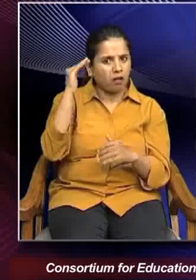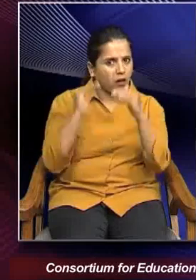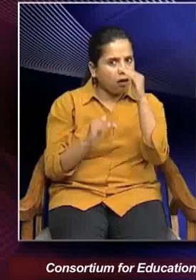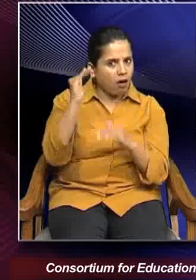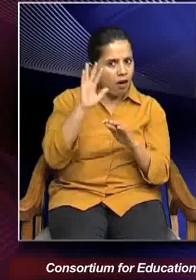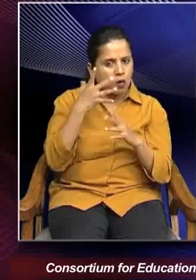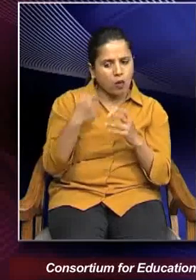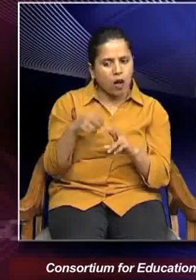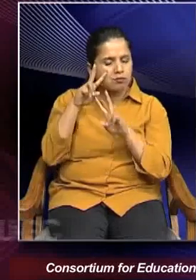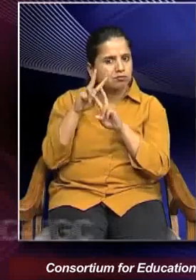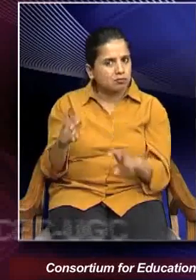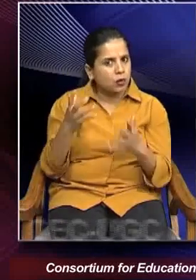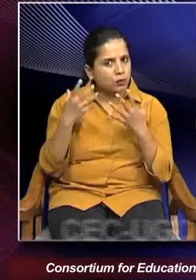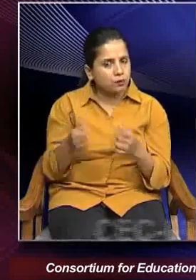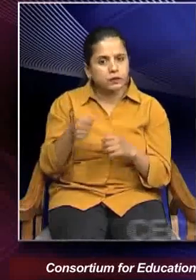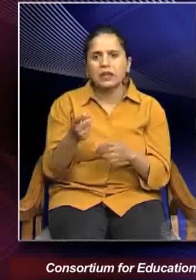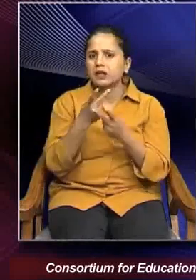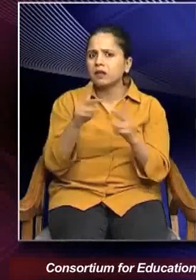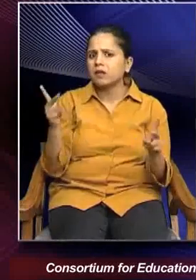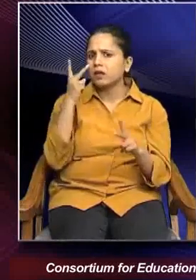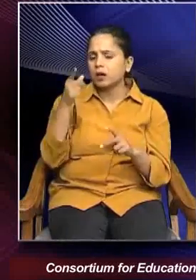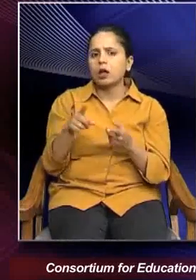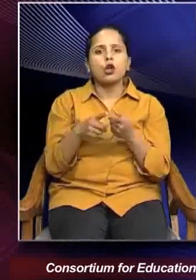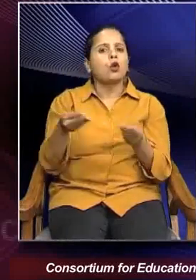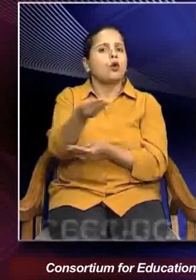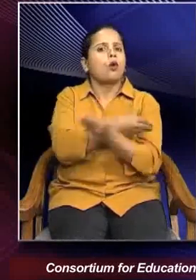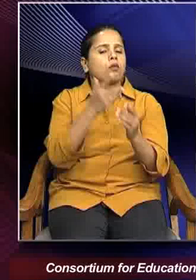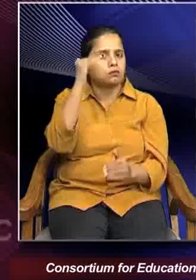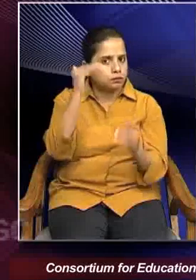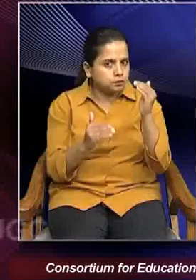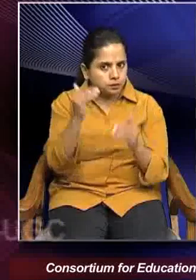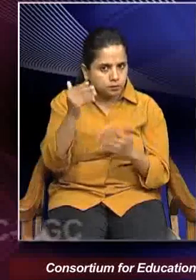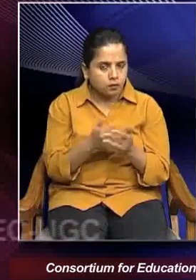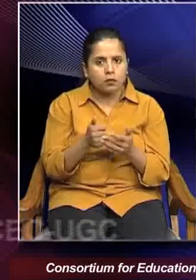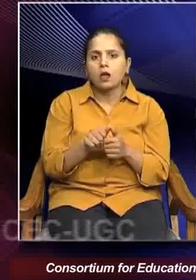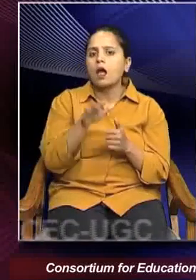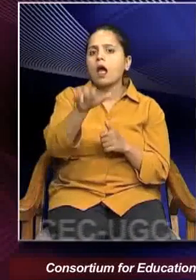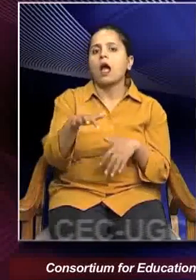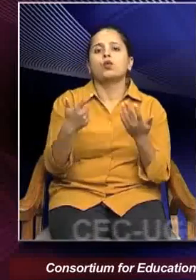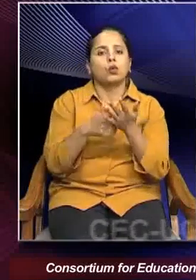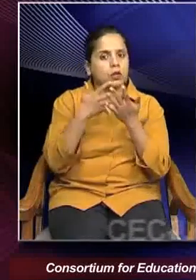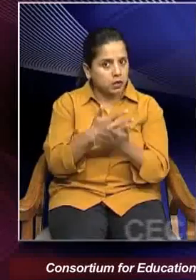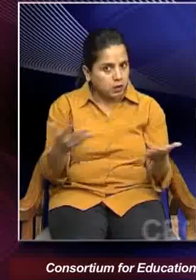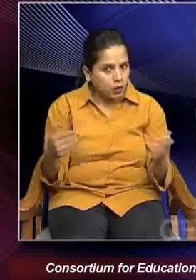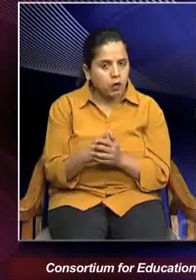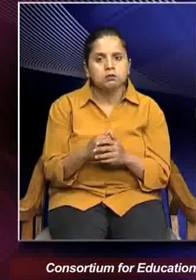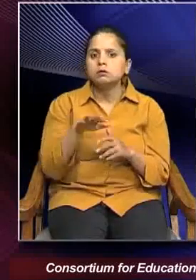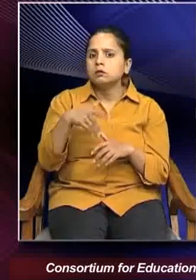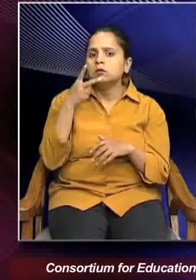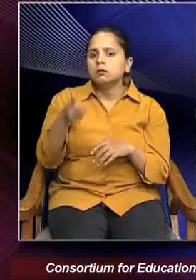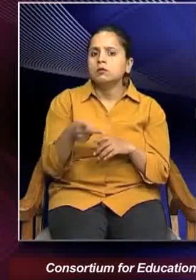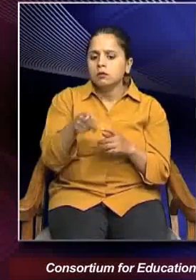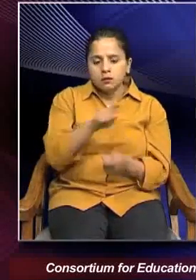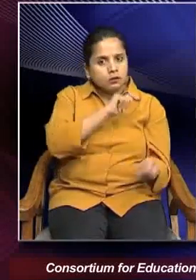important for us to understand that these different, whether it is economic inequalities, access to resources, or this translate